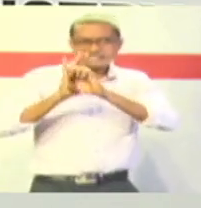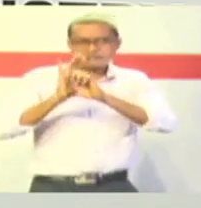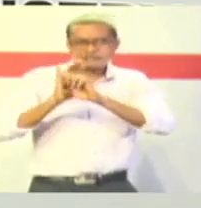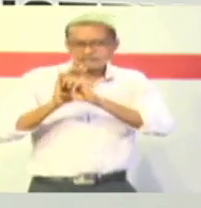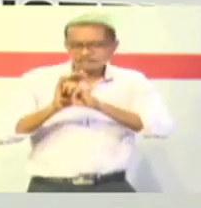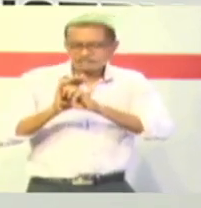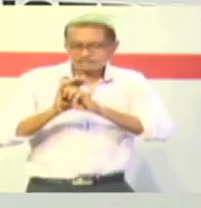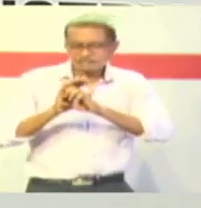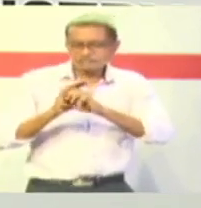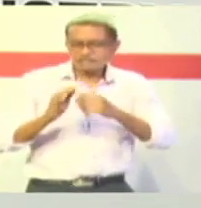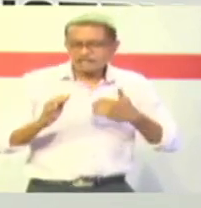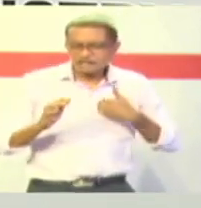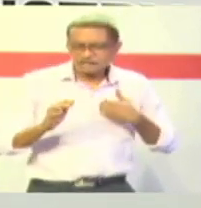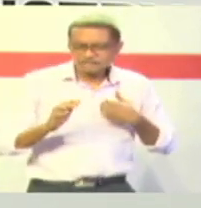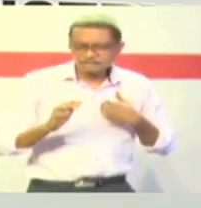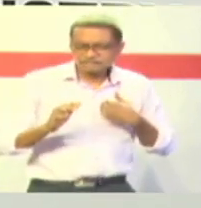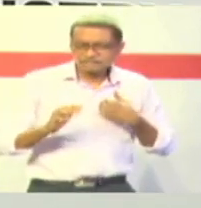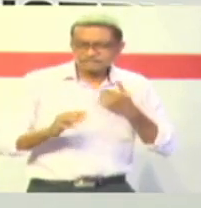had